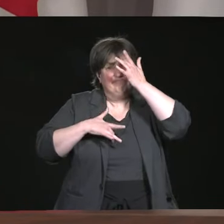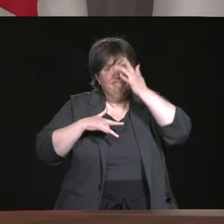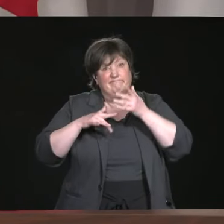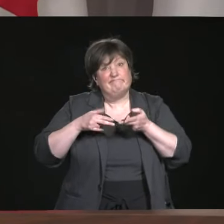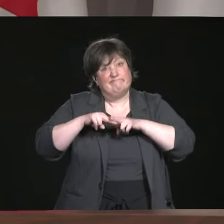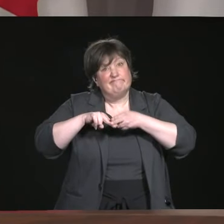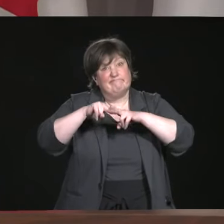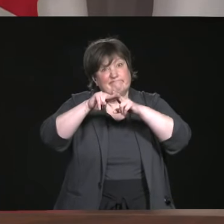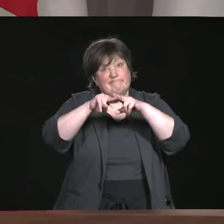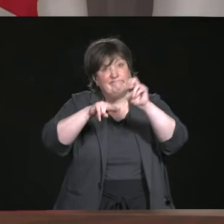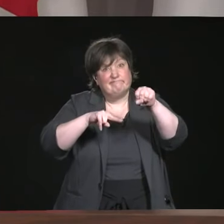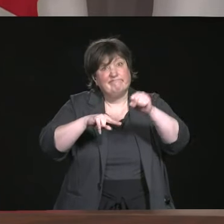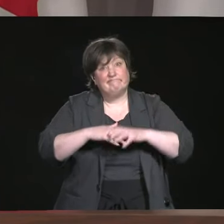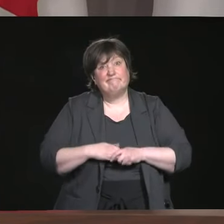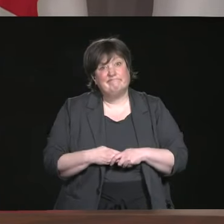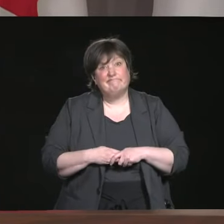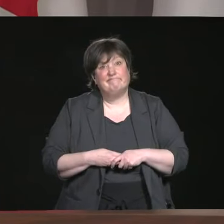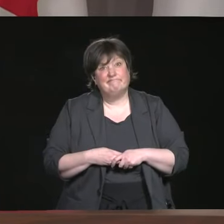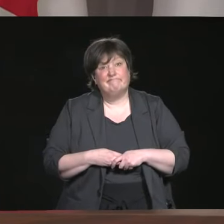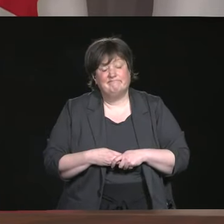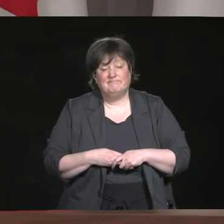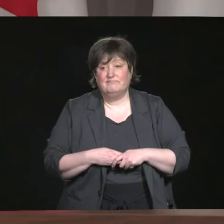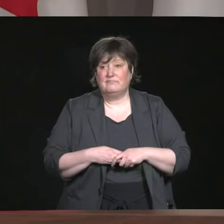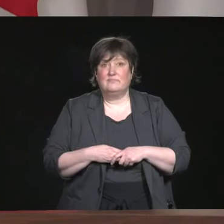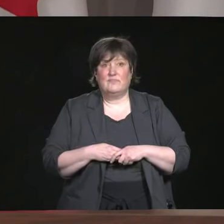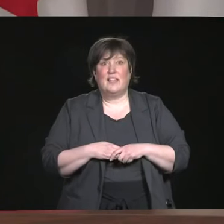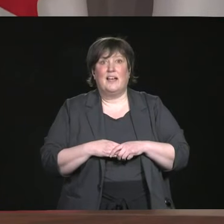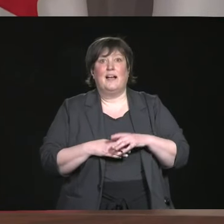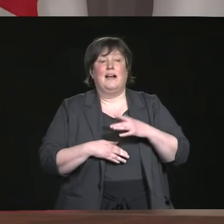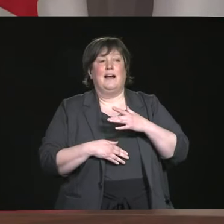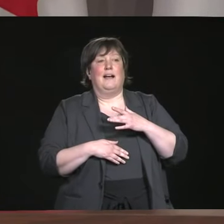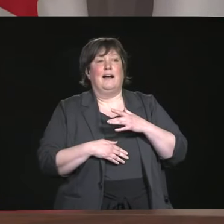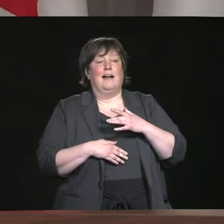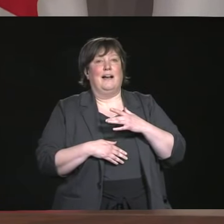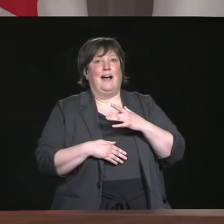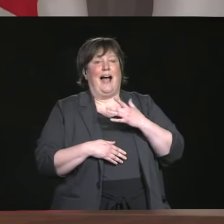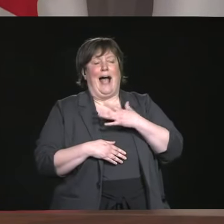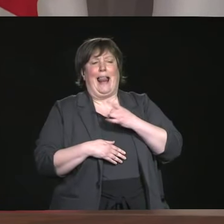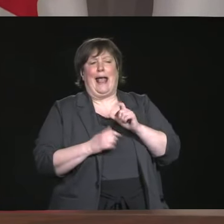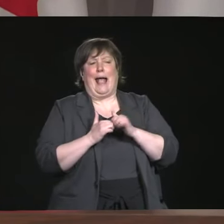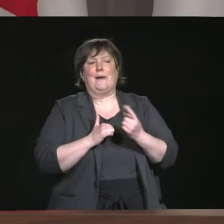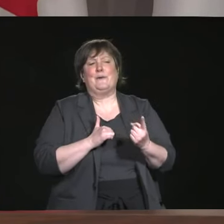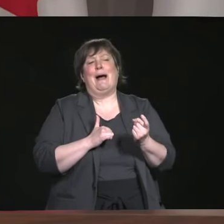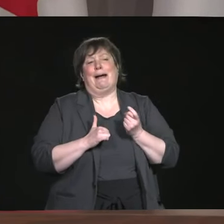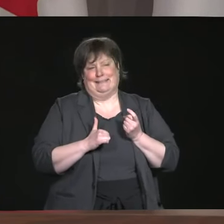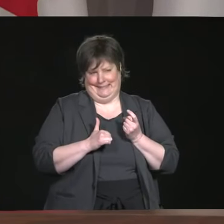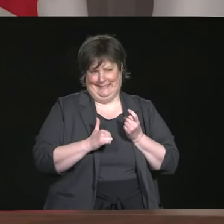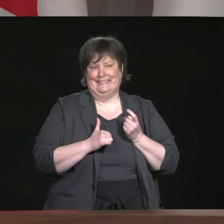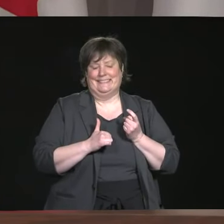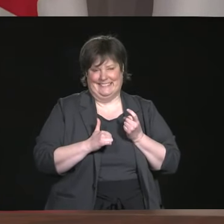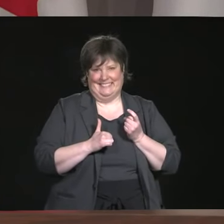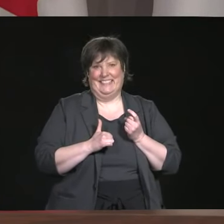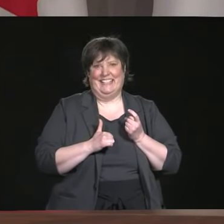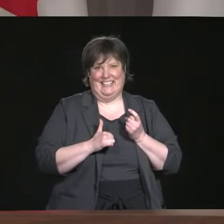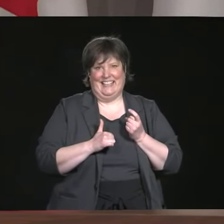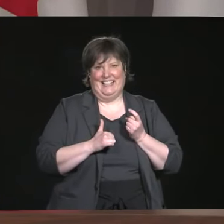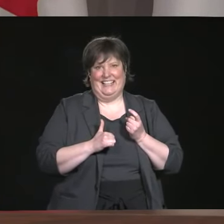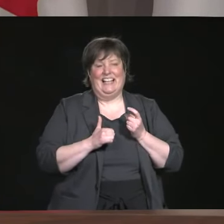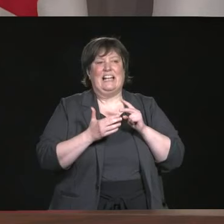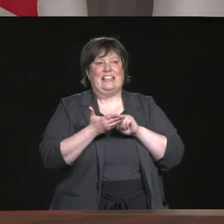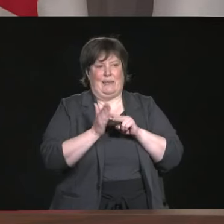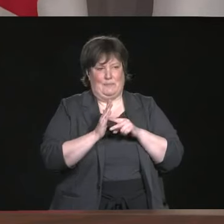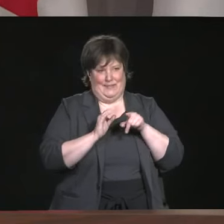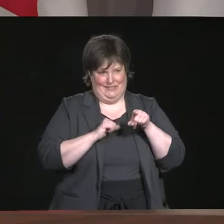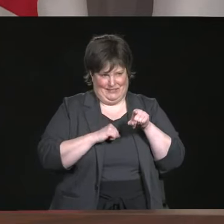I'm delighted by the way you framed your question, Julie, because it shows that people are understanding that we